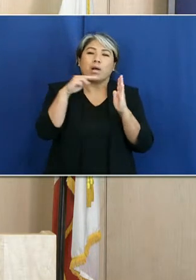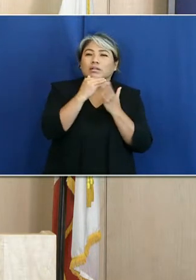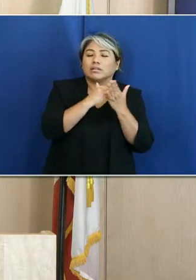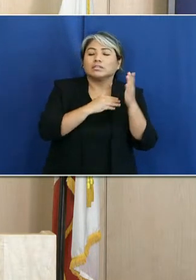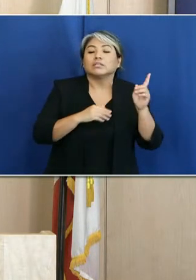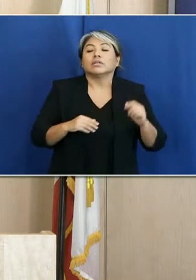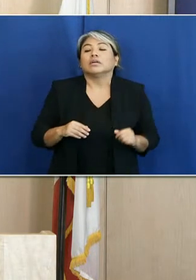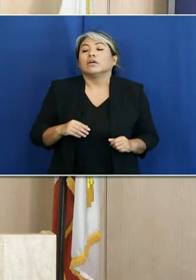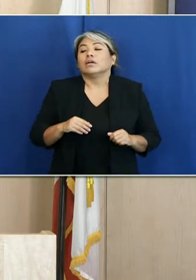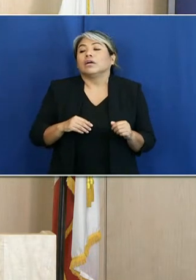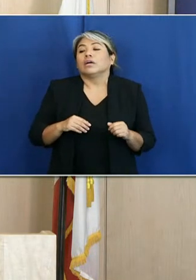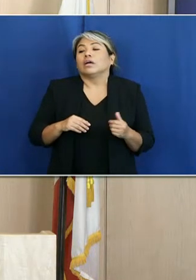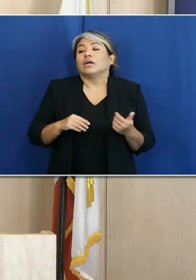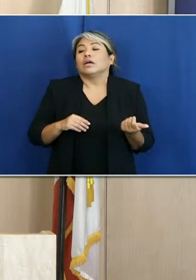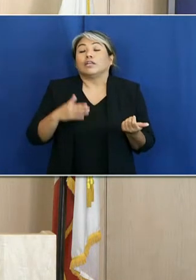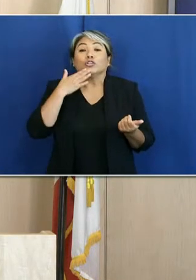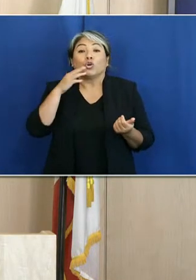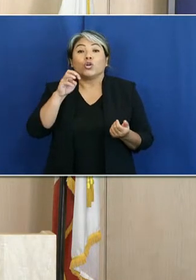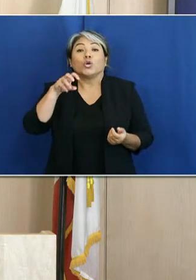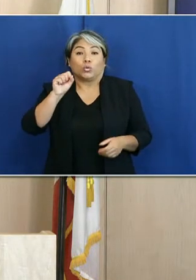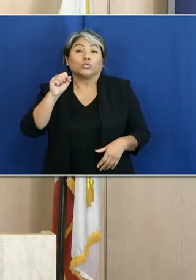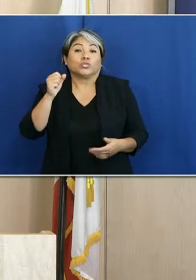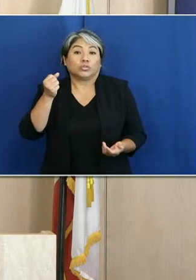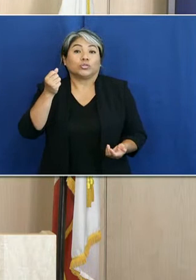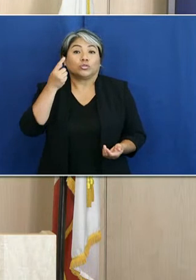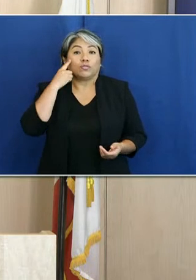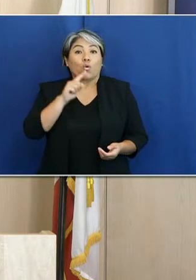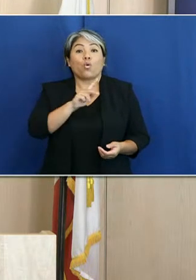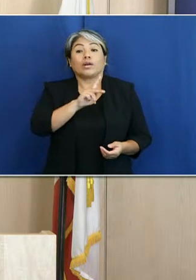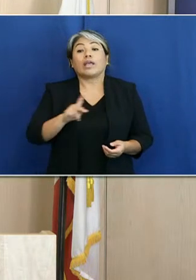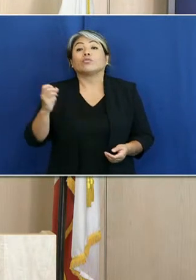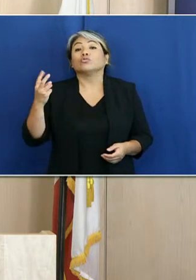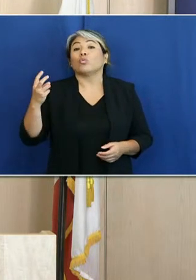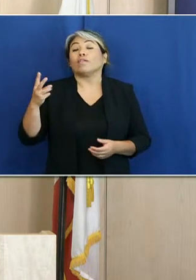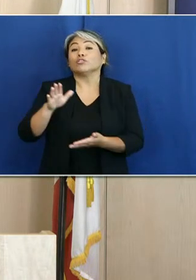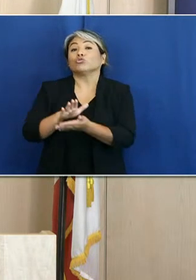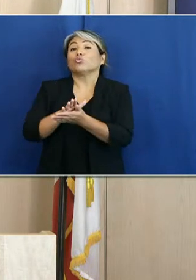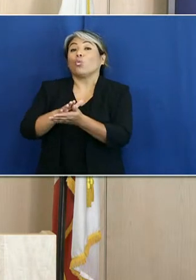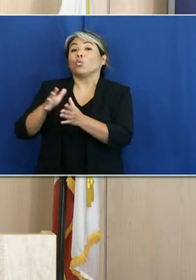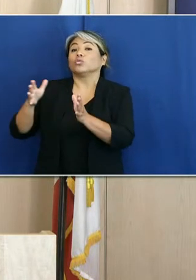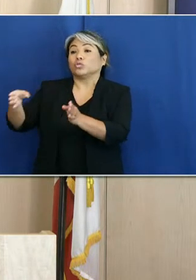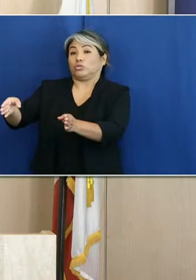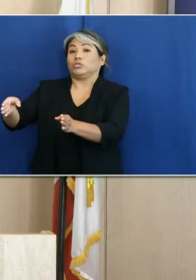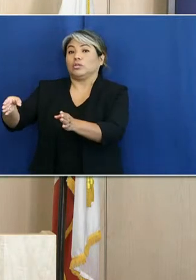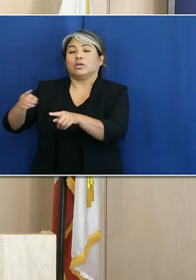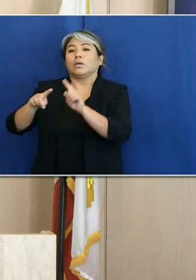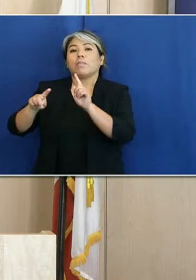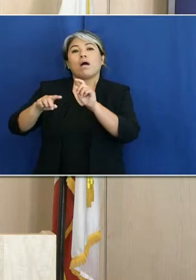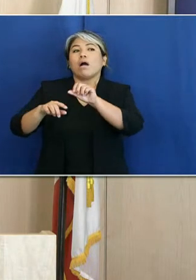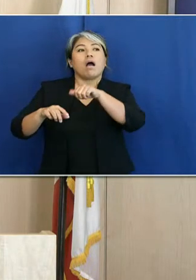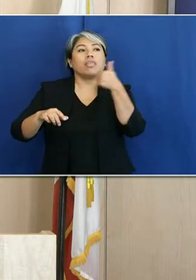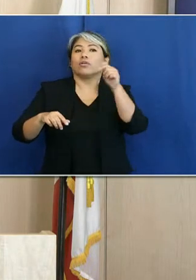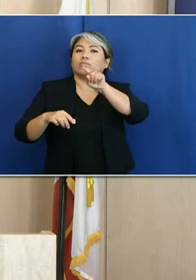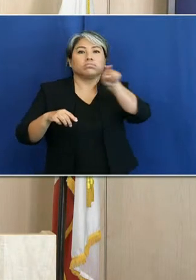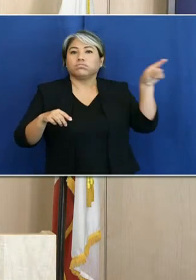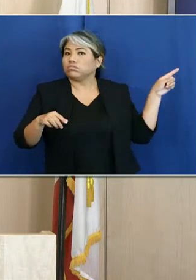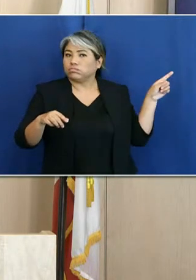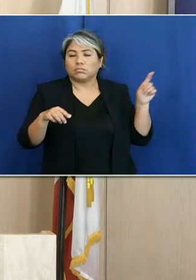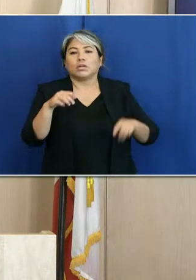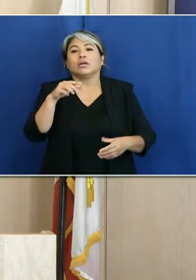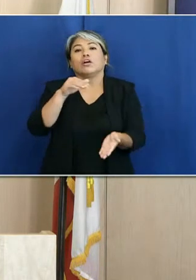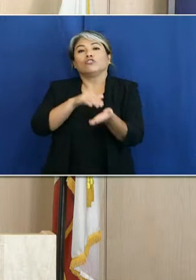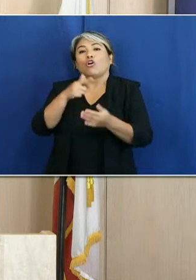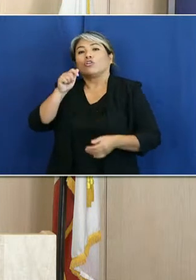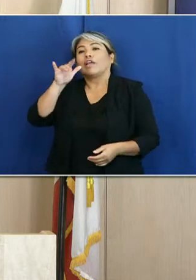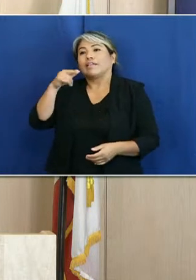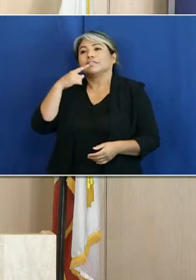list. It's good news for K through 12 schools, but it doesn't apply to anybody else. And Dr. Galley said that